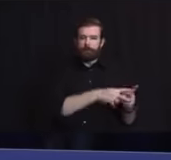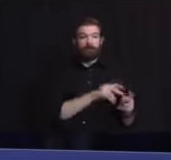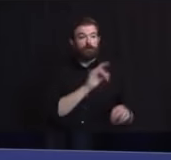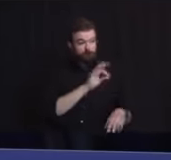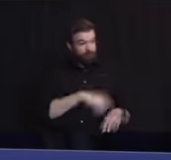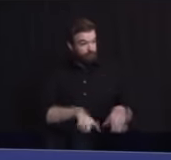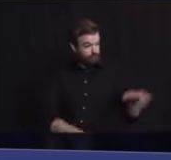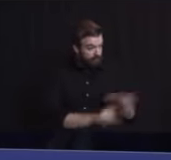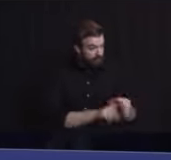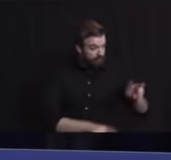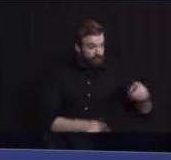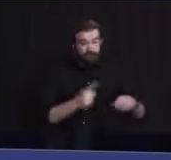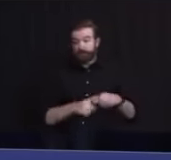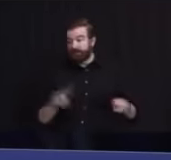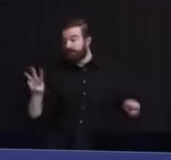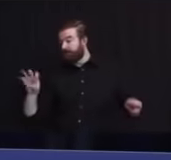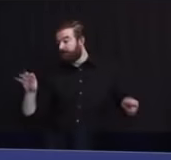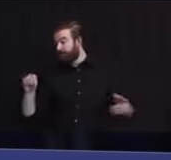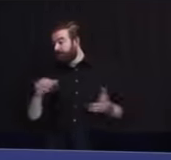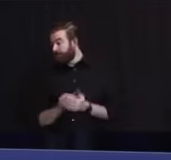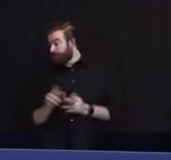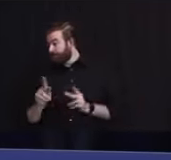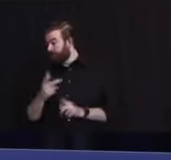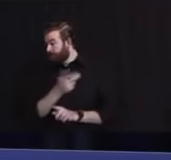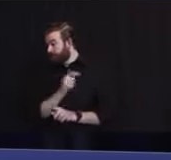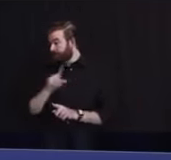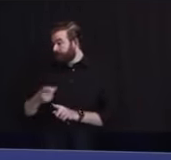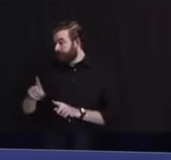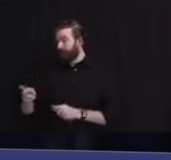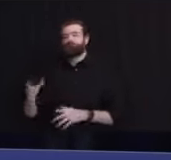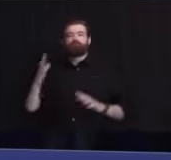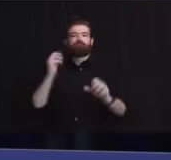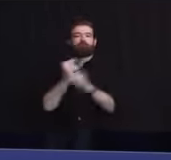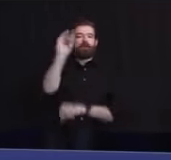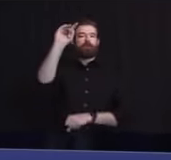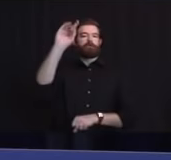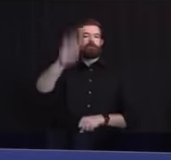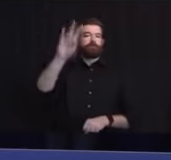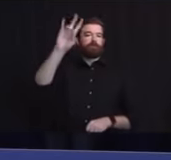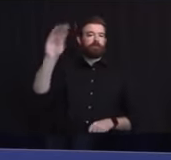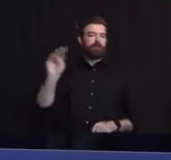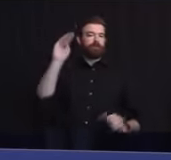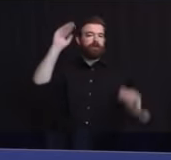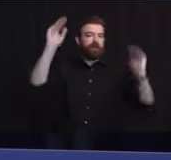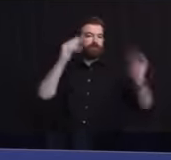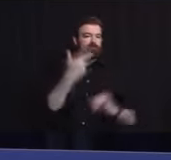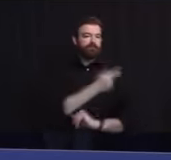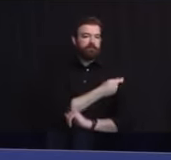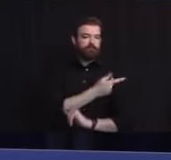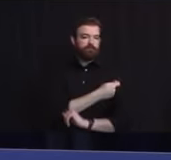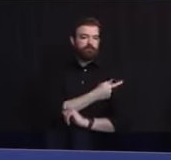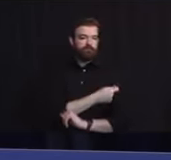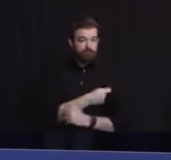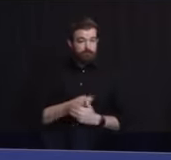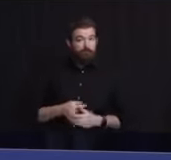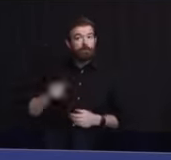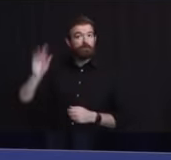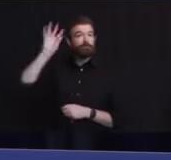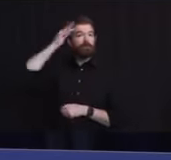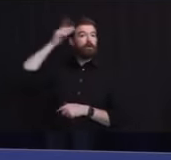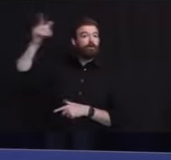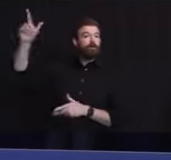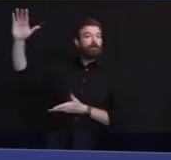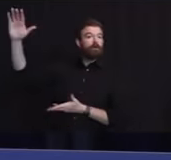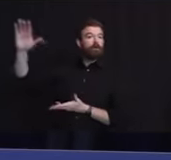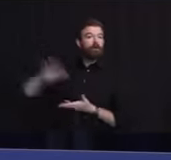there's approximately another 400,000 that go directly to, from the federal government, directly to